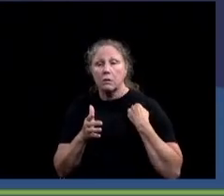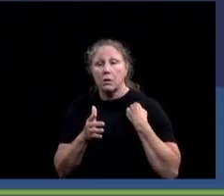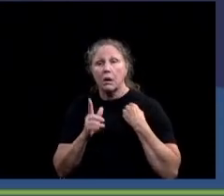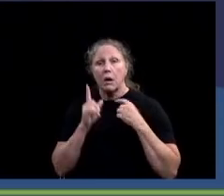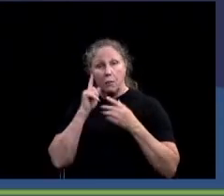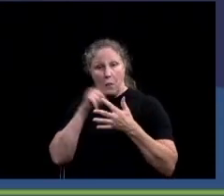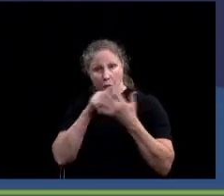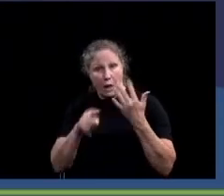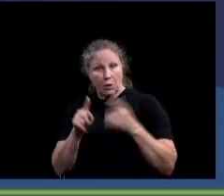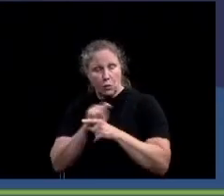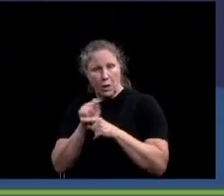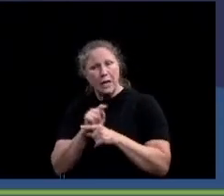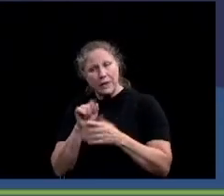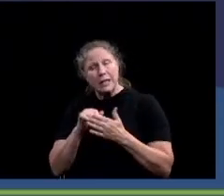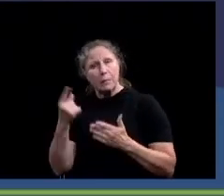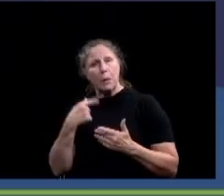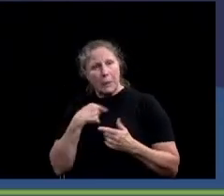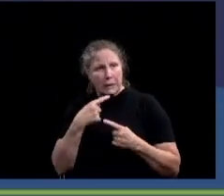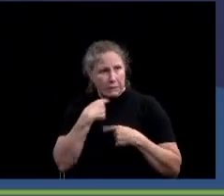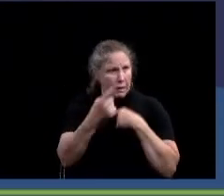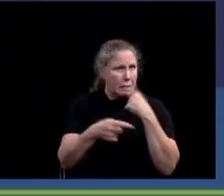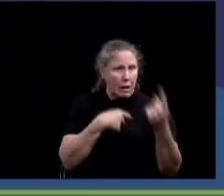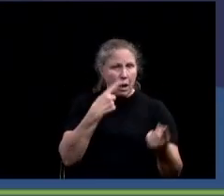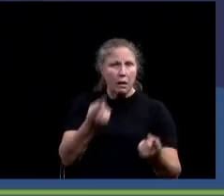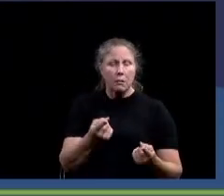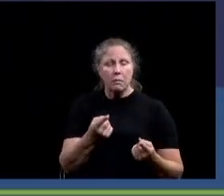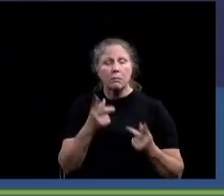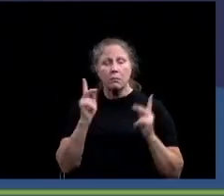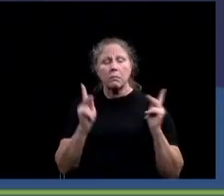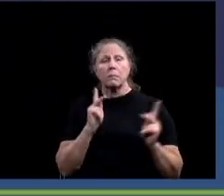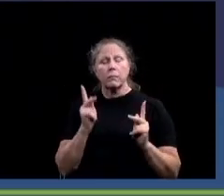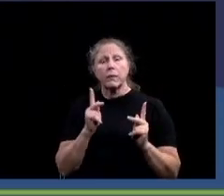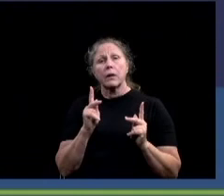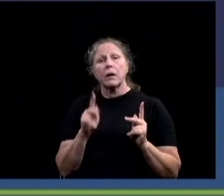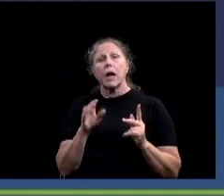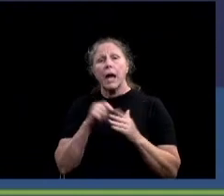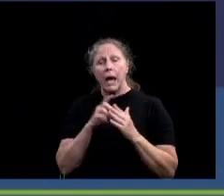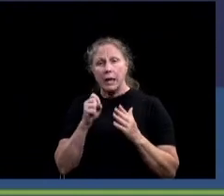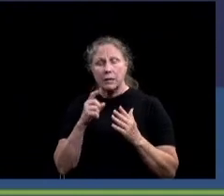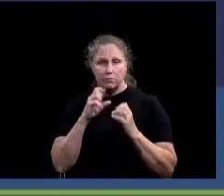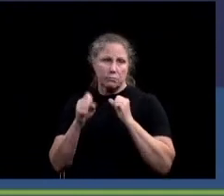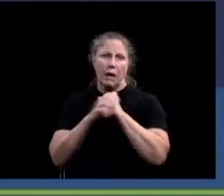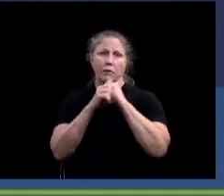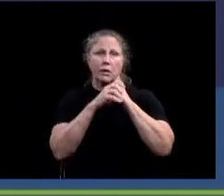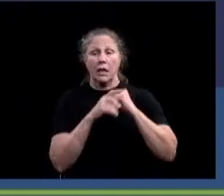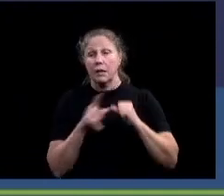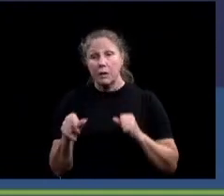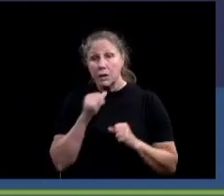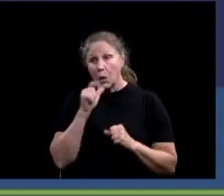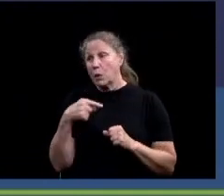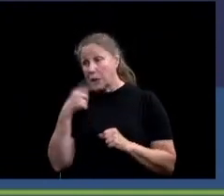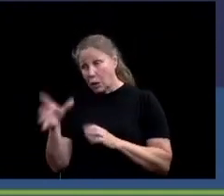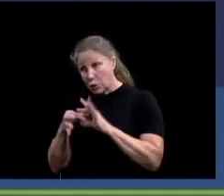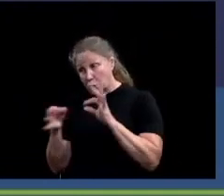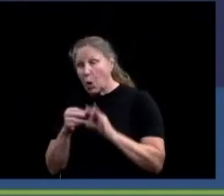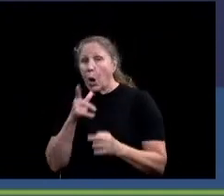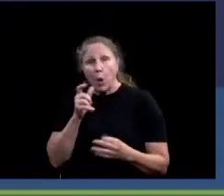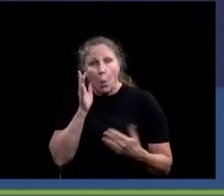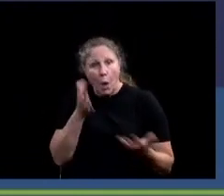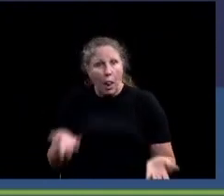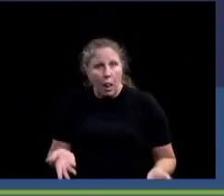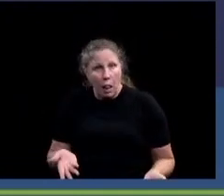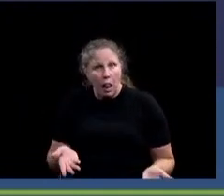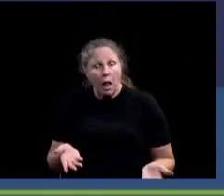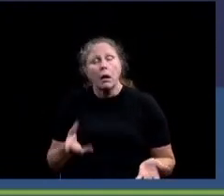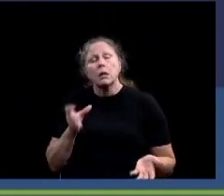continually say and find in our marketing. You know, if you don't tell your story, who's going to tell it for you? And I mean, I don't know that anybody needs to give you a